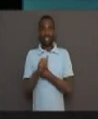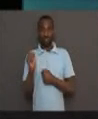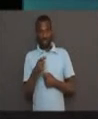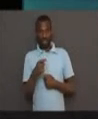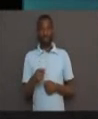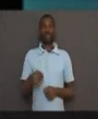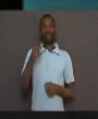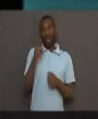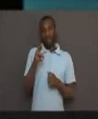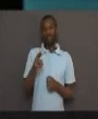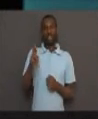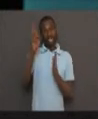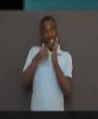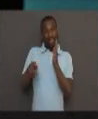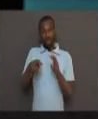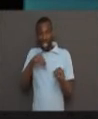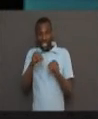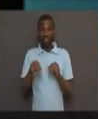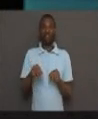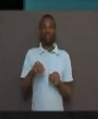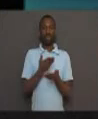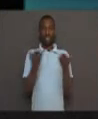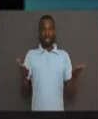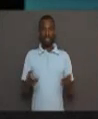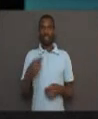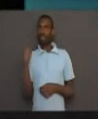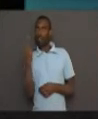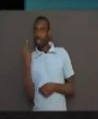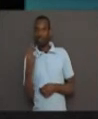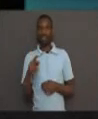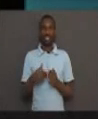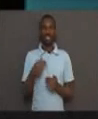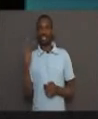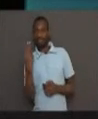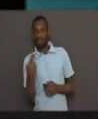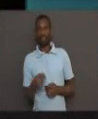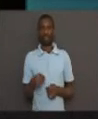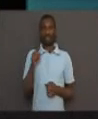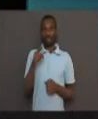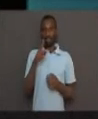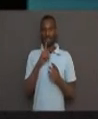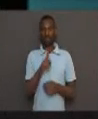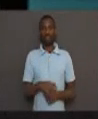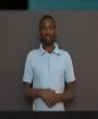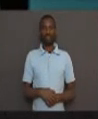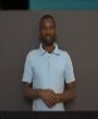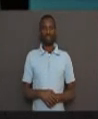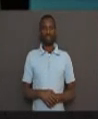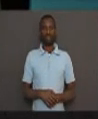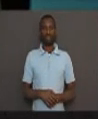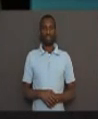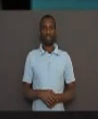radioactive material used to be used in luminescent paint for